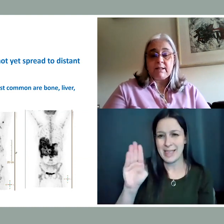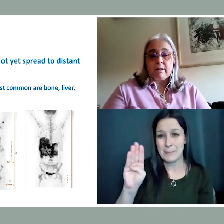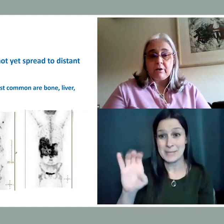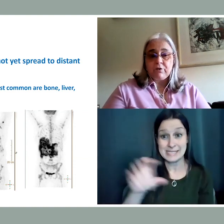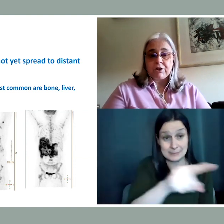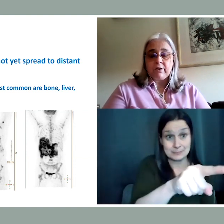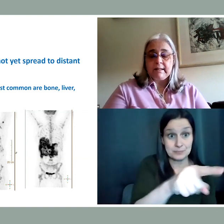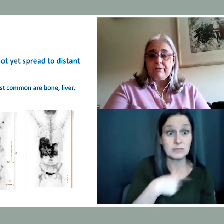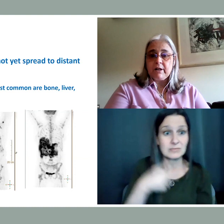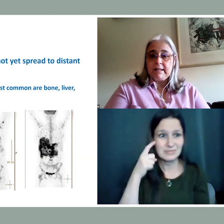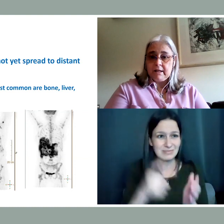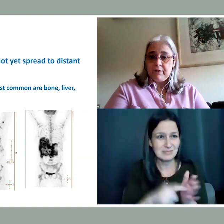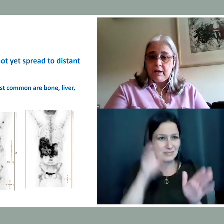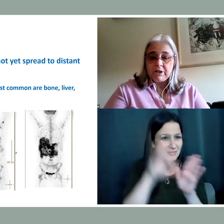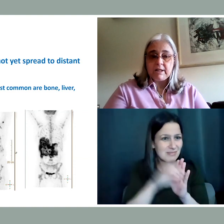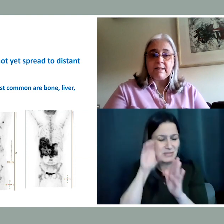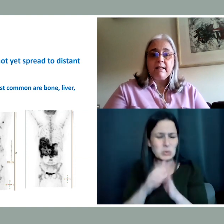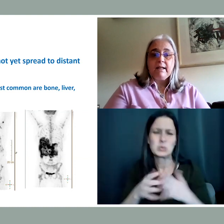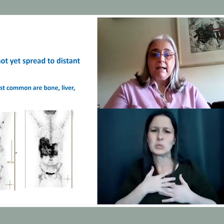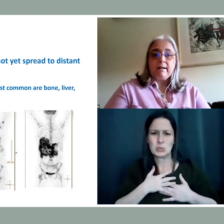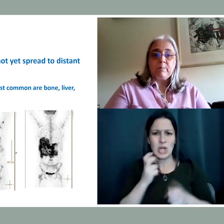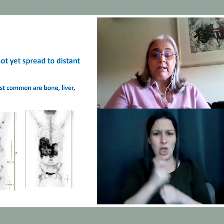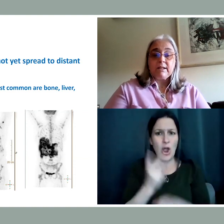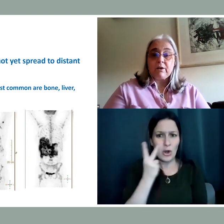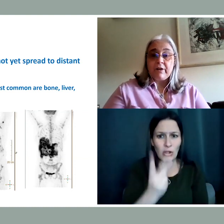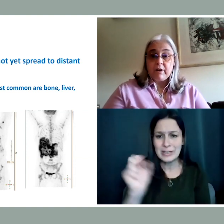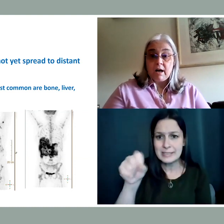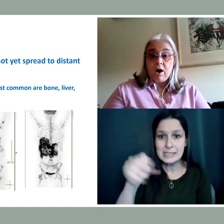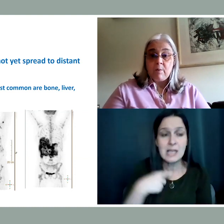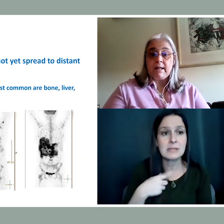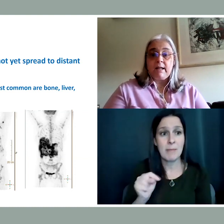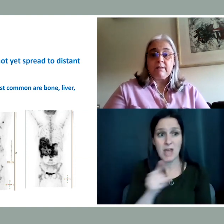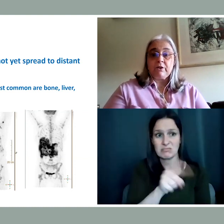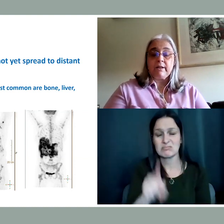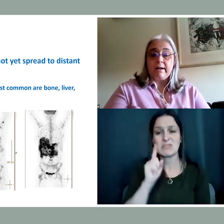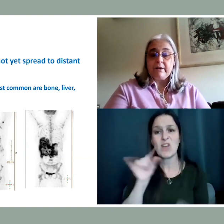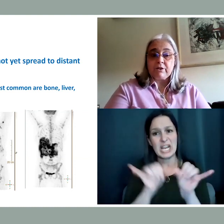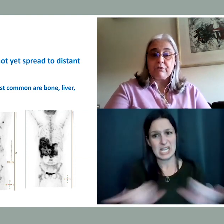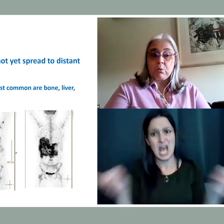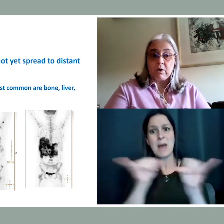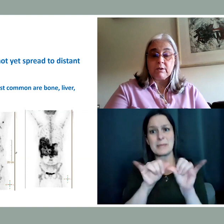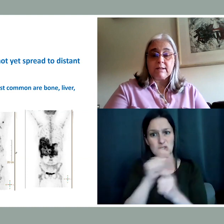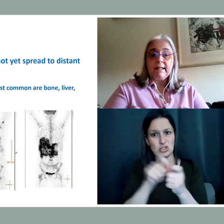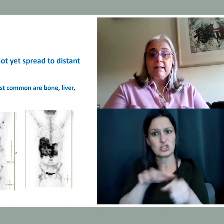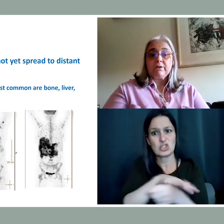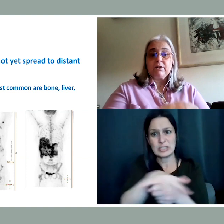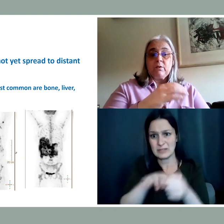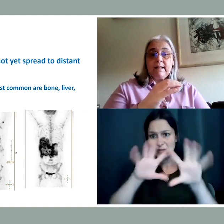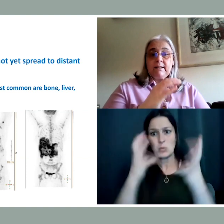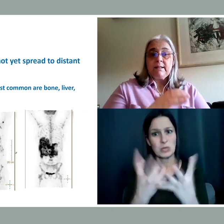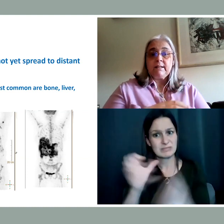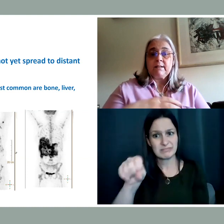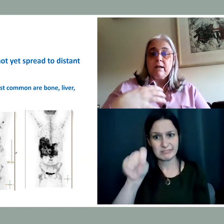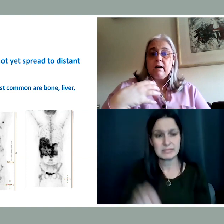images that are unfortunately very tough images, but these are very common in certain areas of the world.